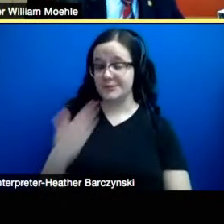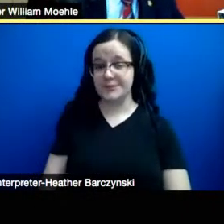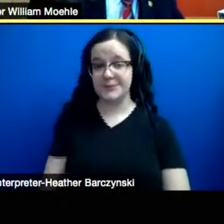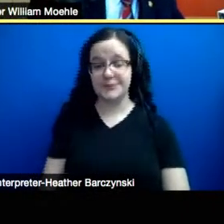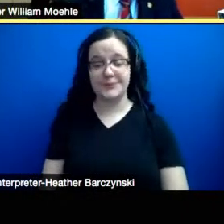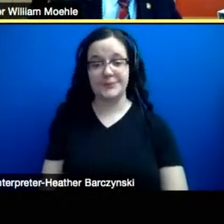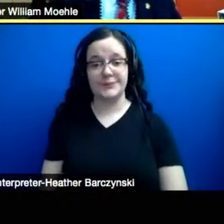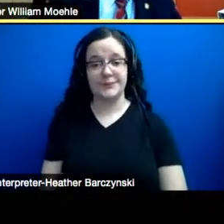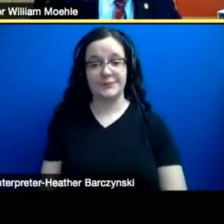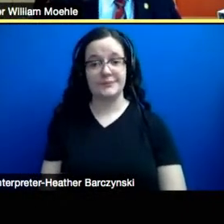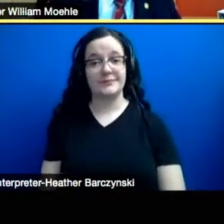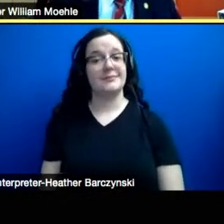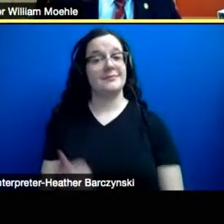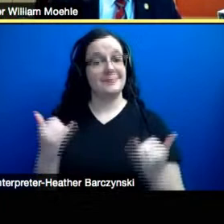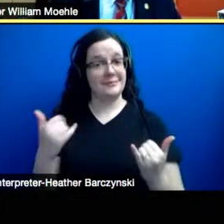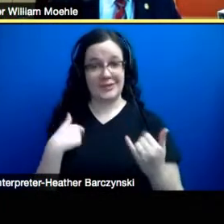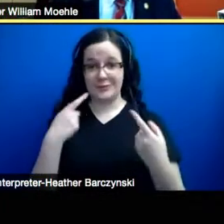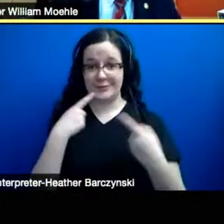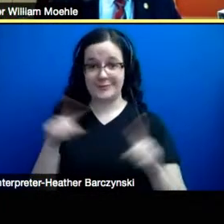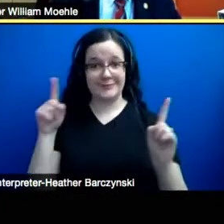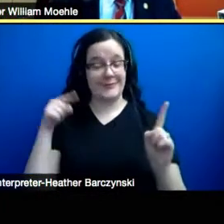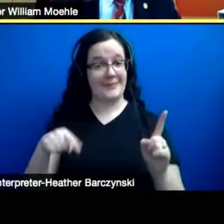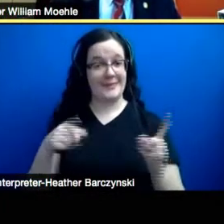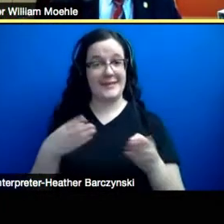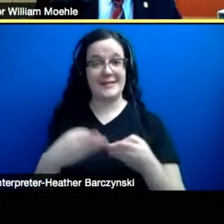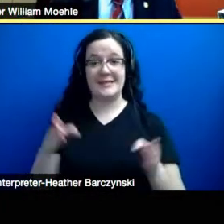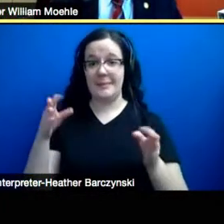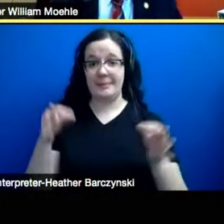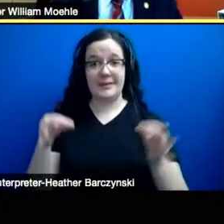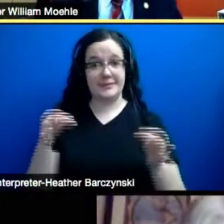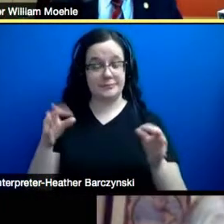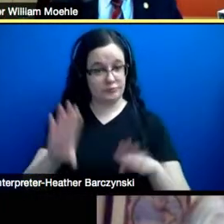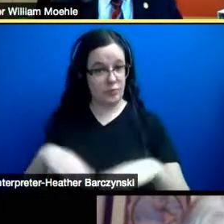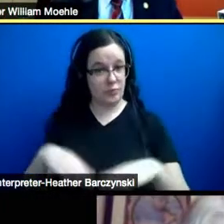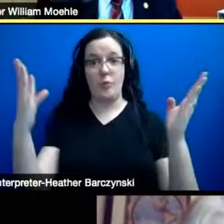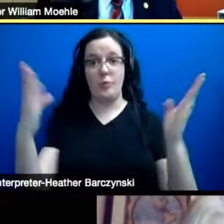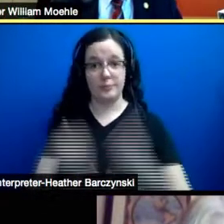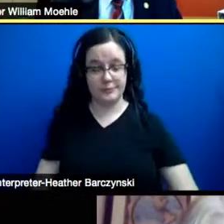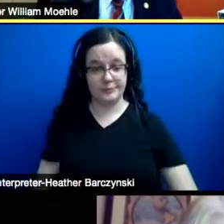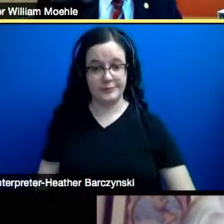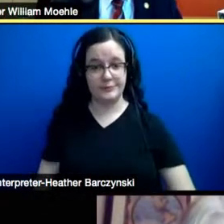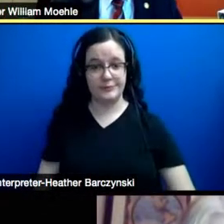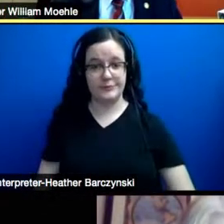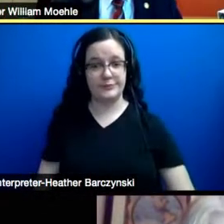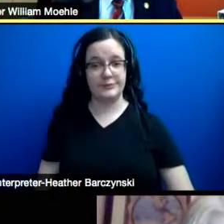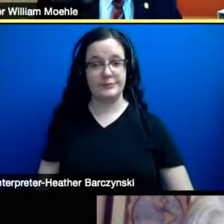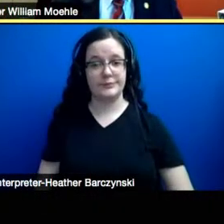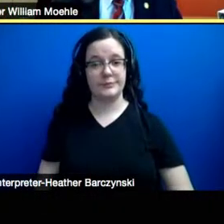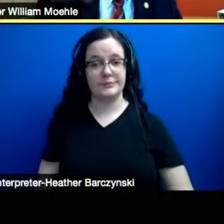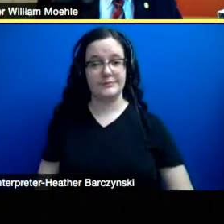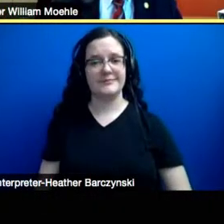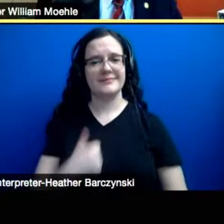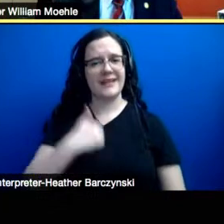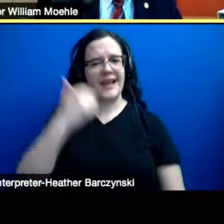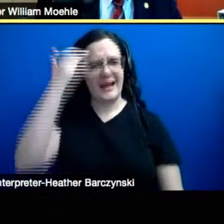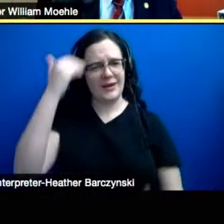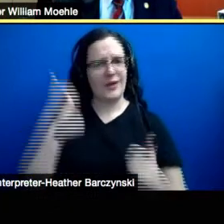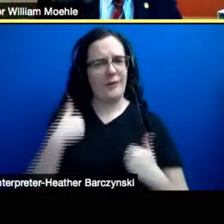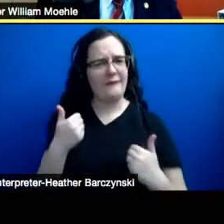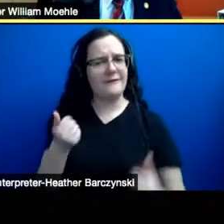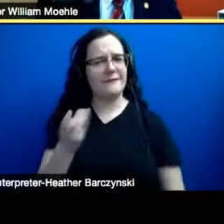Then I declare this public hearing to be open. And I'm going to, I know we have a couple